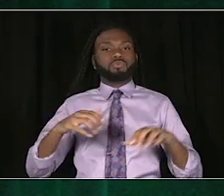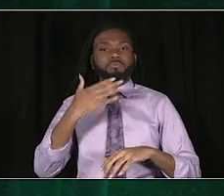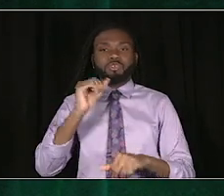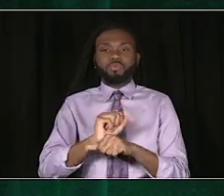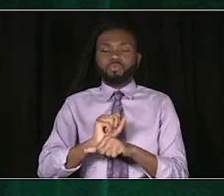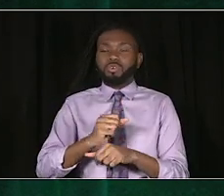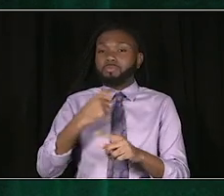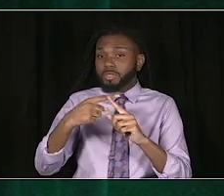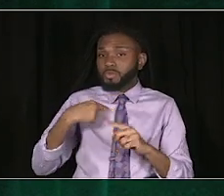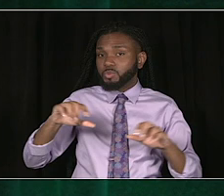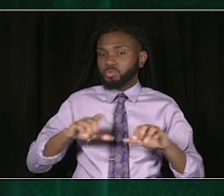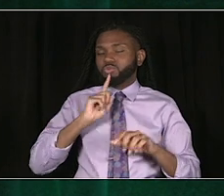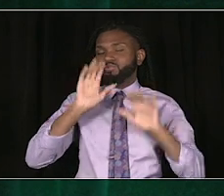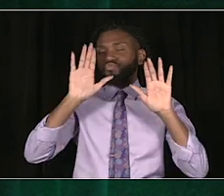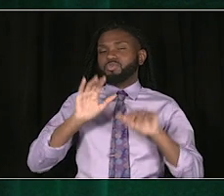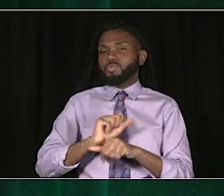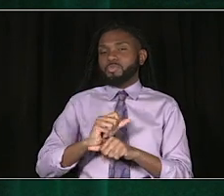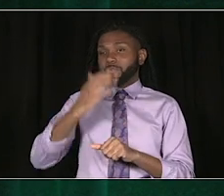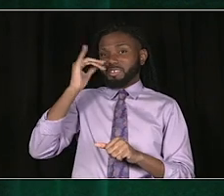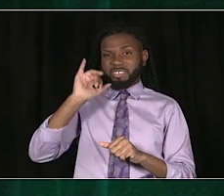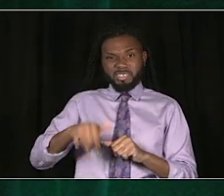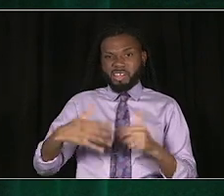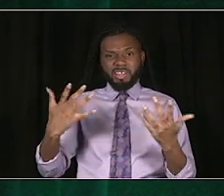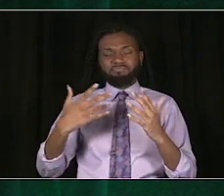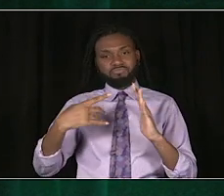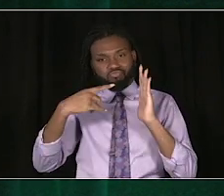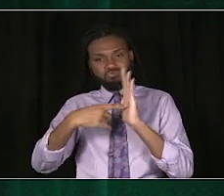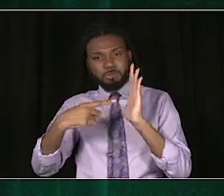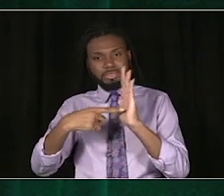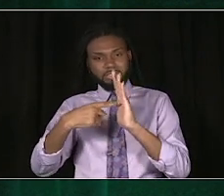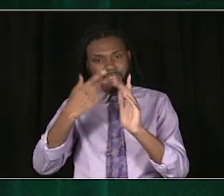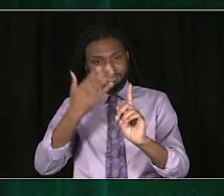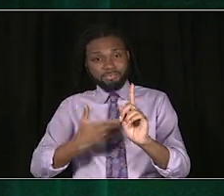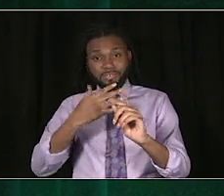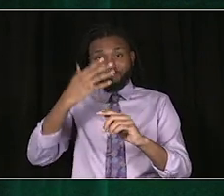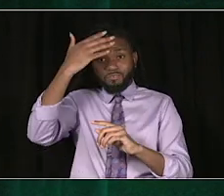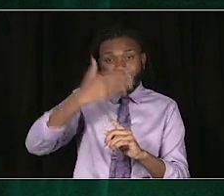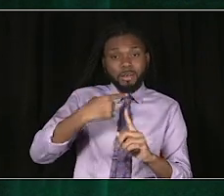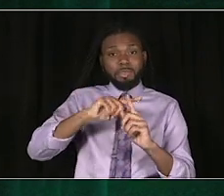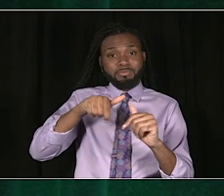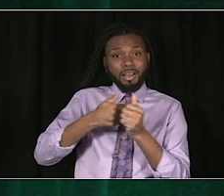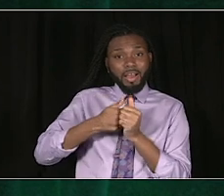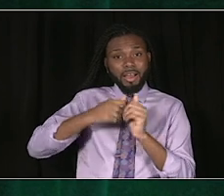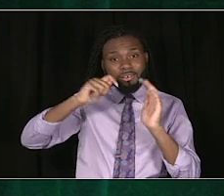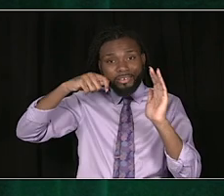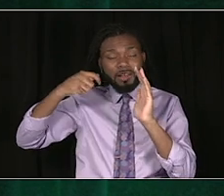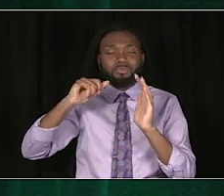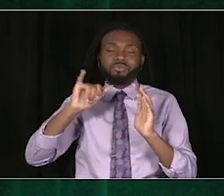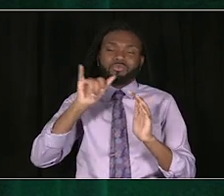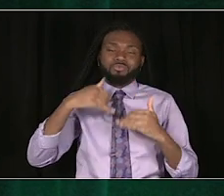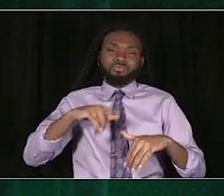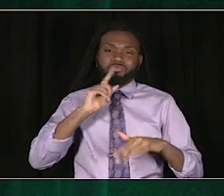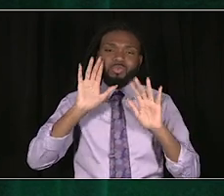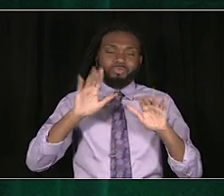are doing really great work. And that is because it is the representation in front of and behind the camera is wonderful. And